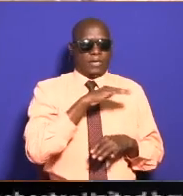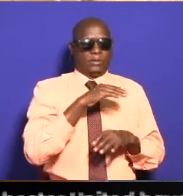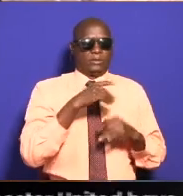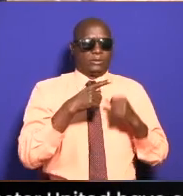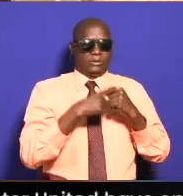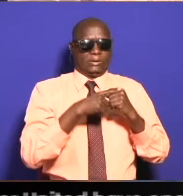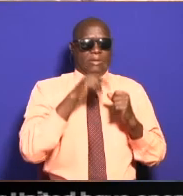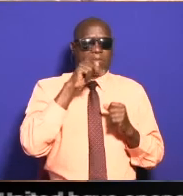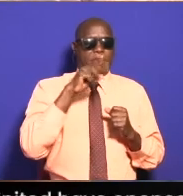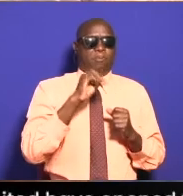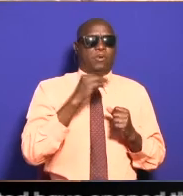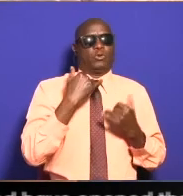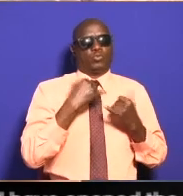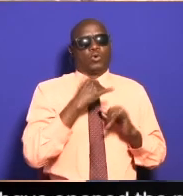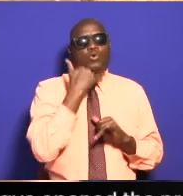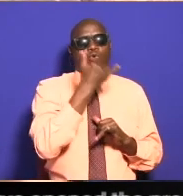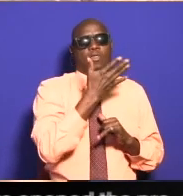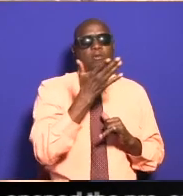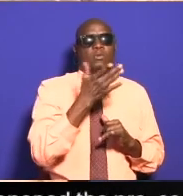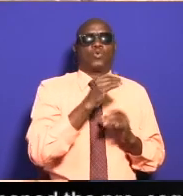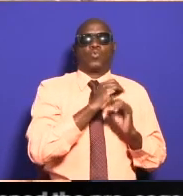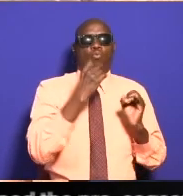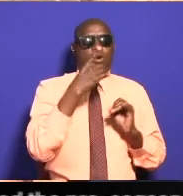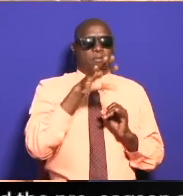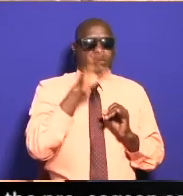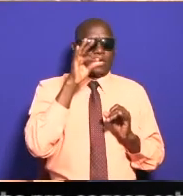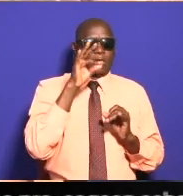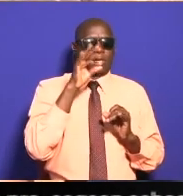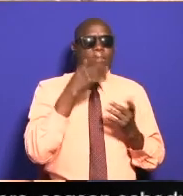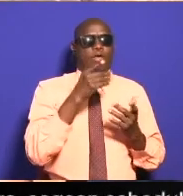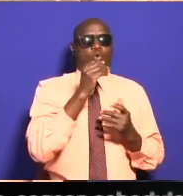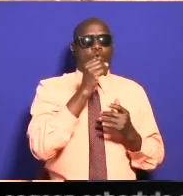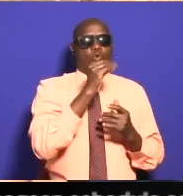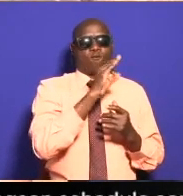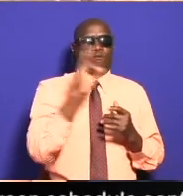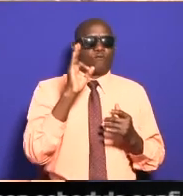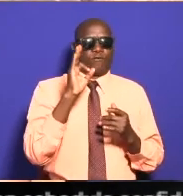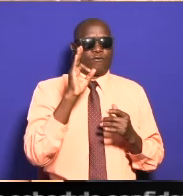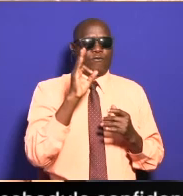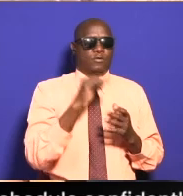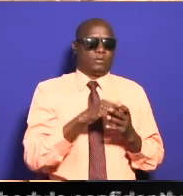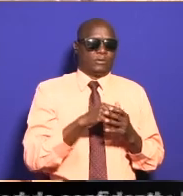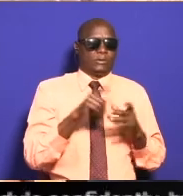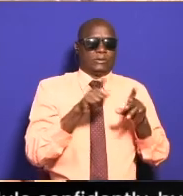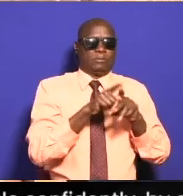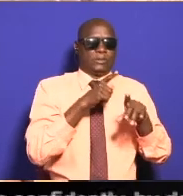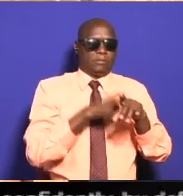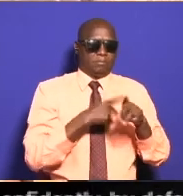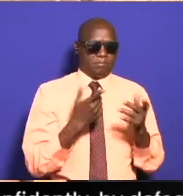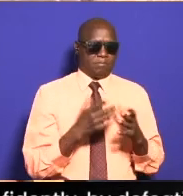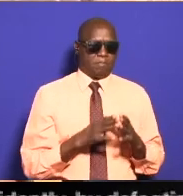also tried to call them. No one was picking the call. Imekuwa mteja, simu zote mbili at the same time. They used to call both of